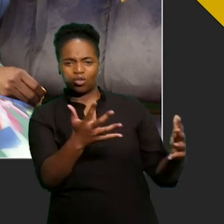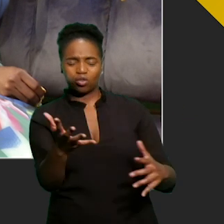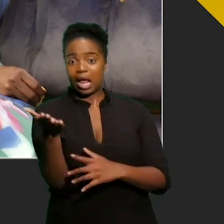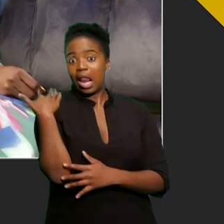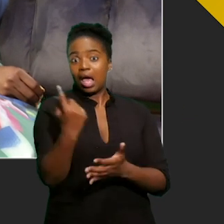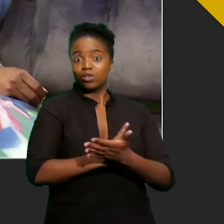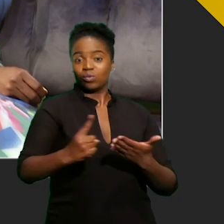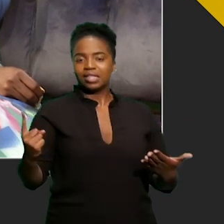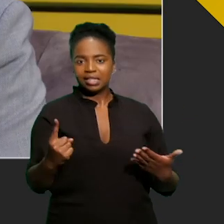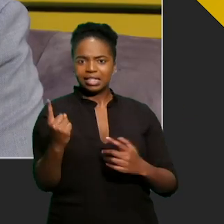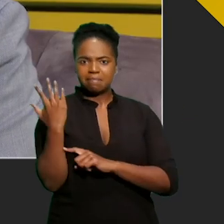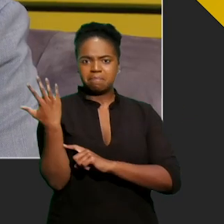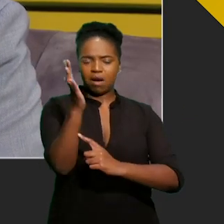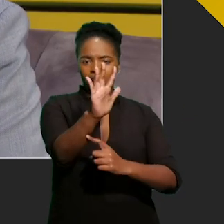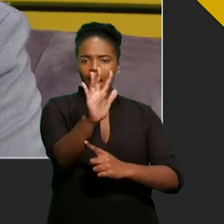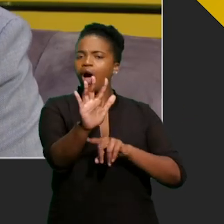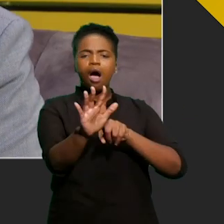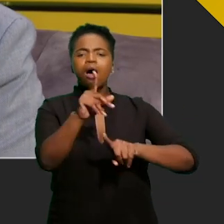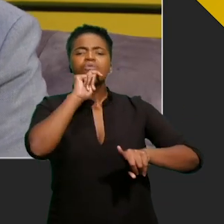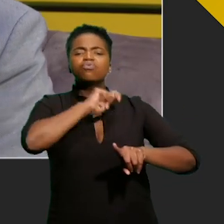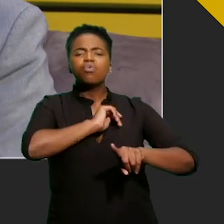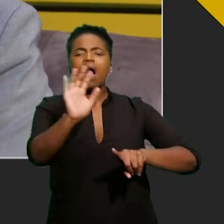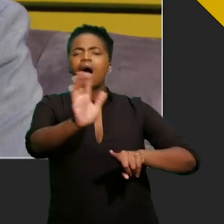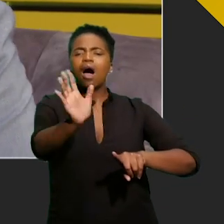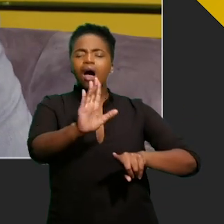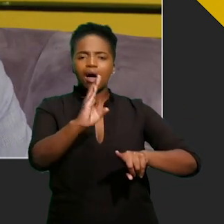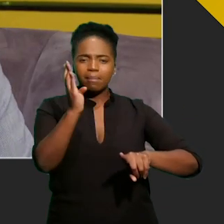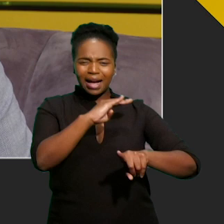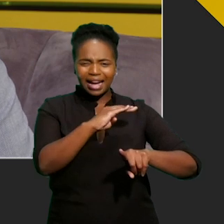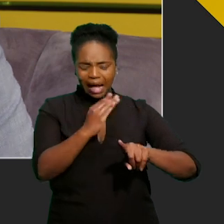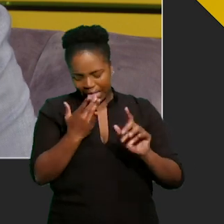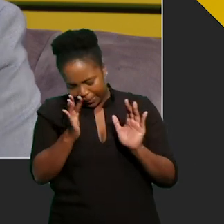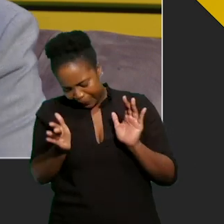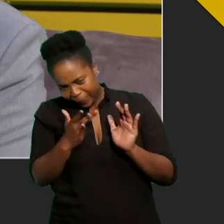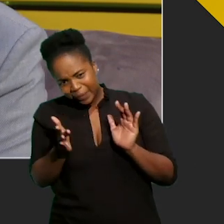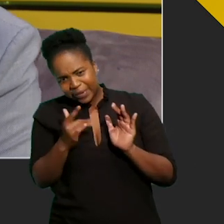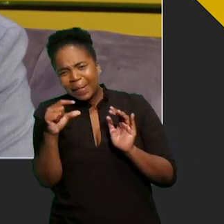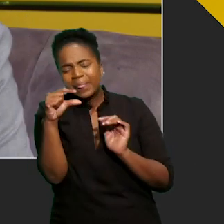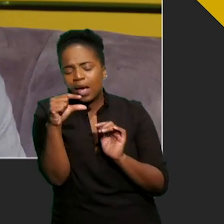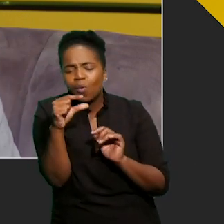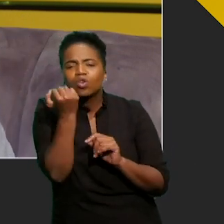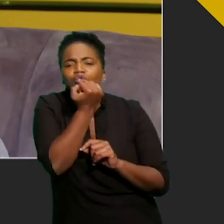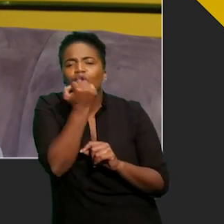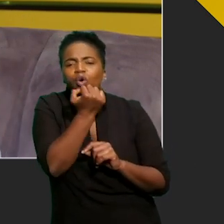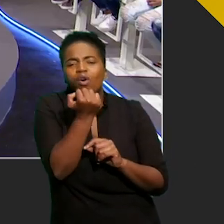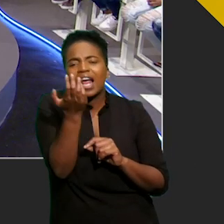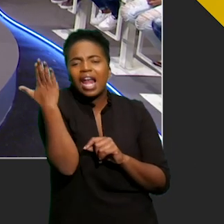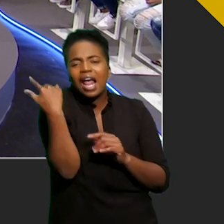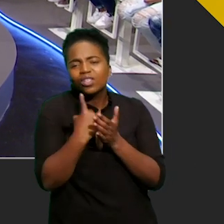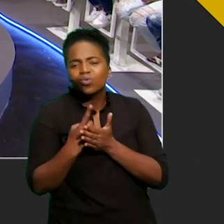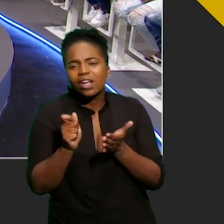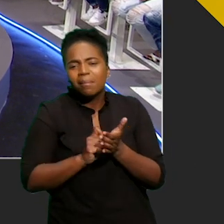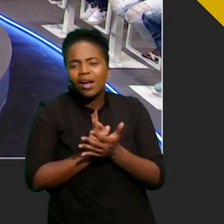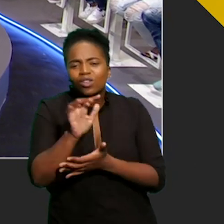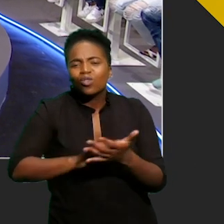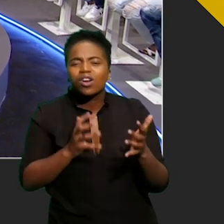last week. Yes. But when they find that it's not true, you're on page 13 saying, well, sorry to Zondo.